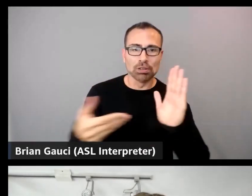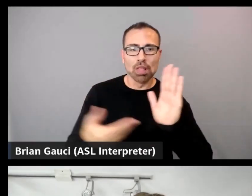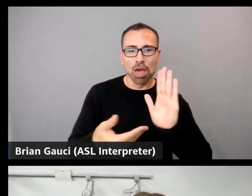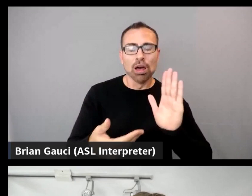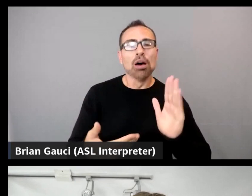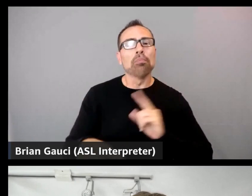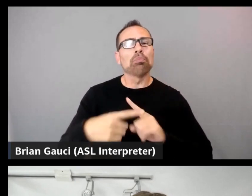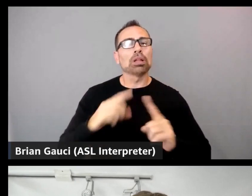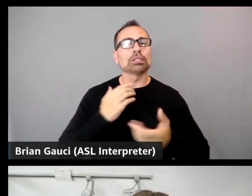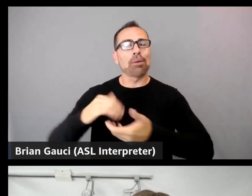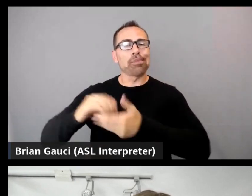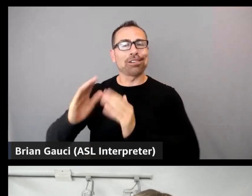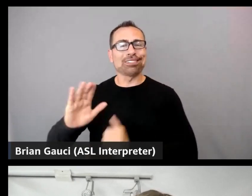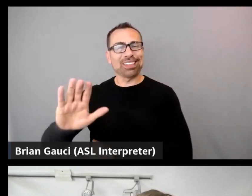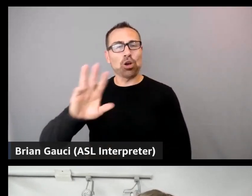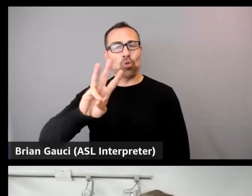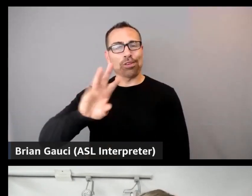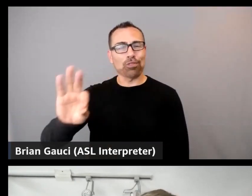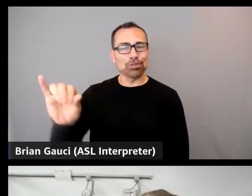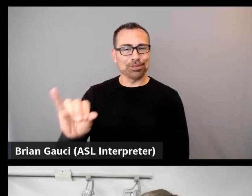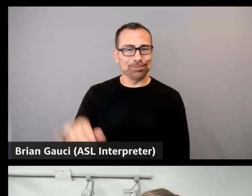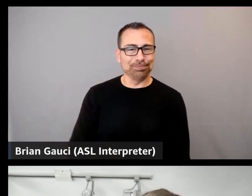partners' workflows too.